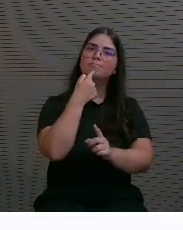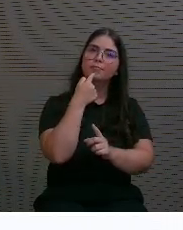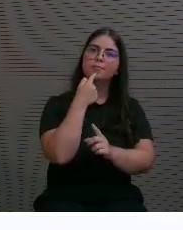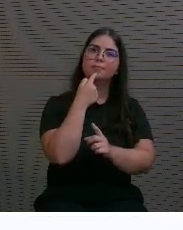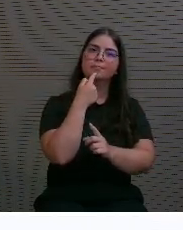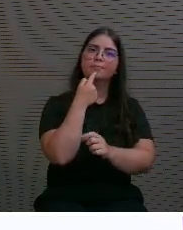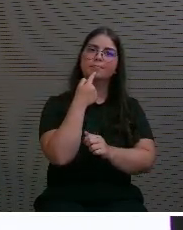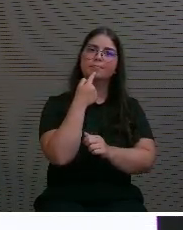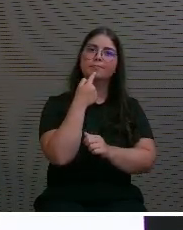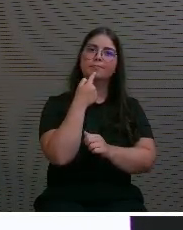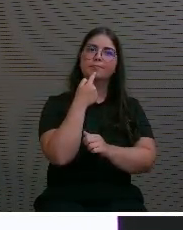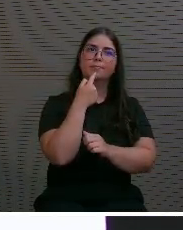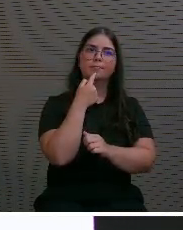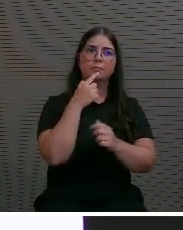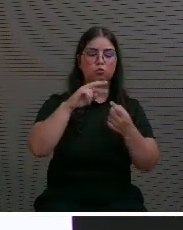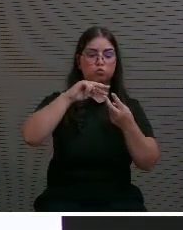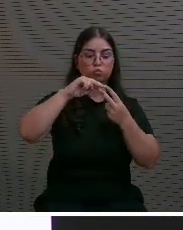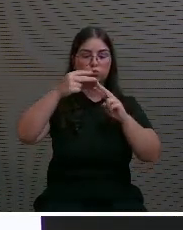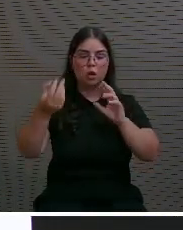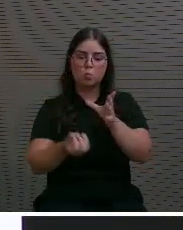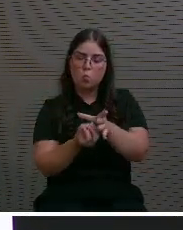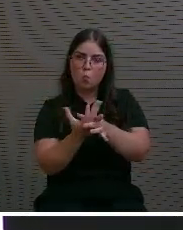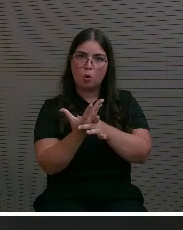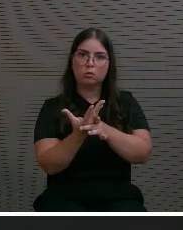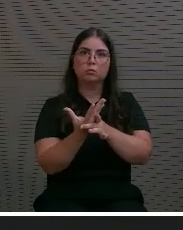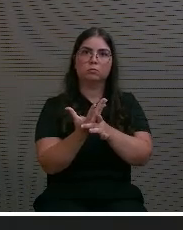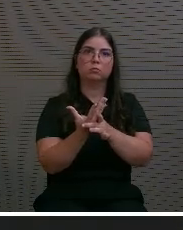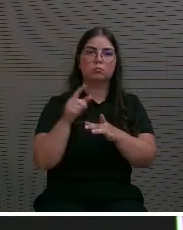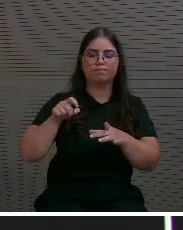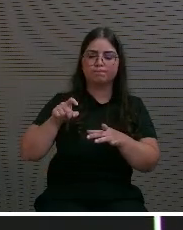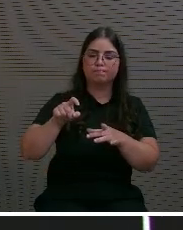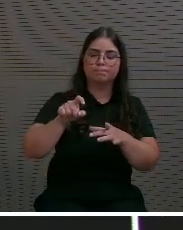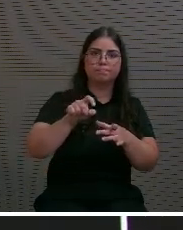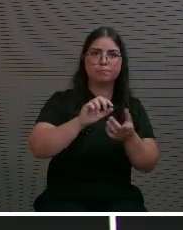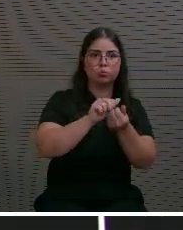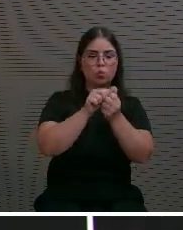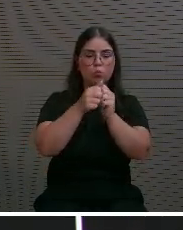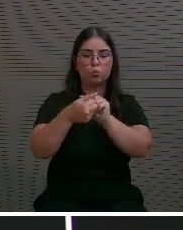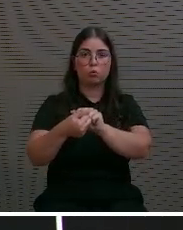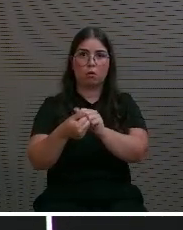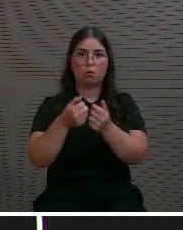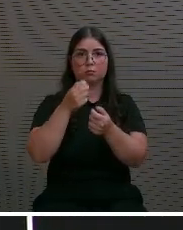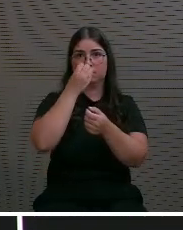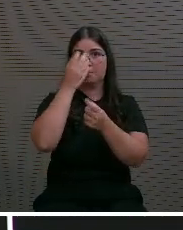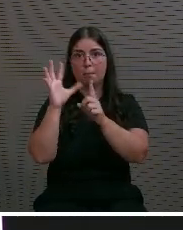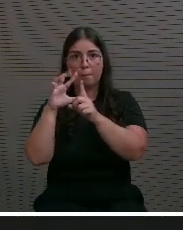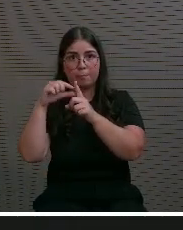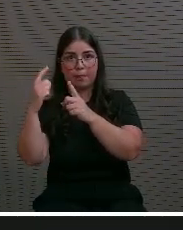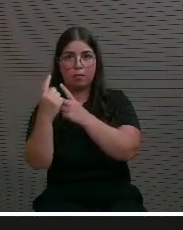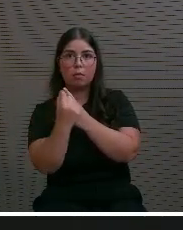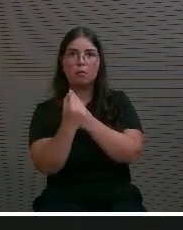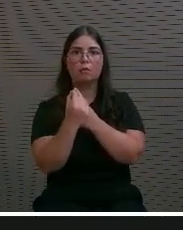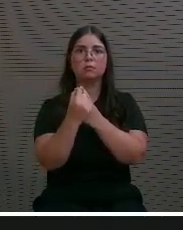into a plant. The bacterium was called Agrobacterium tumefaciens. They figured how to move it in. And